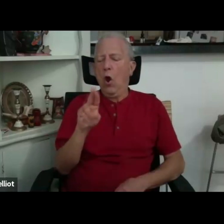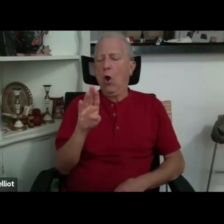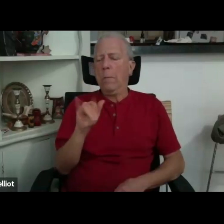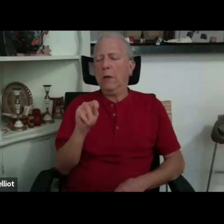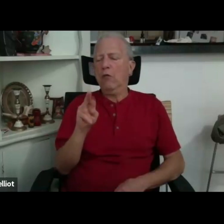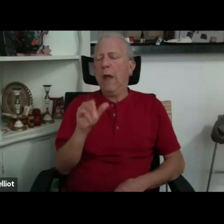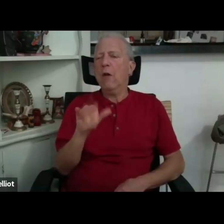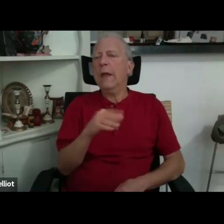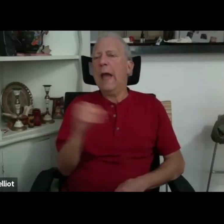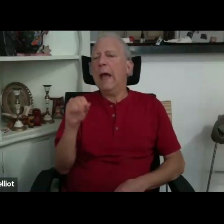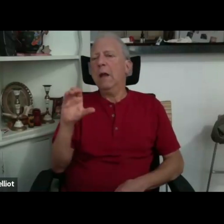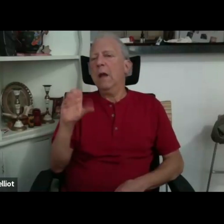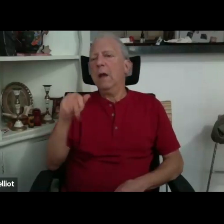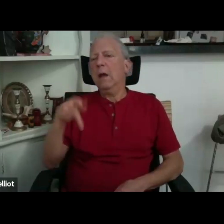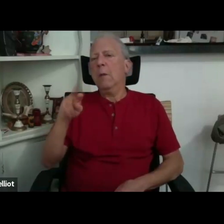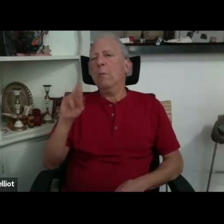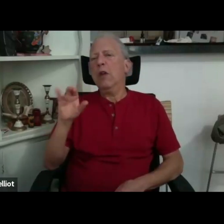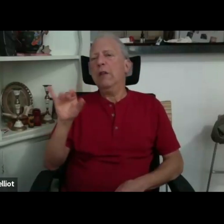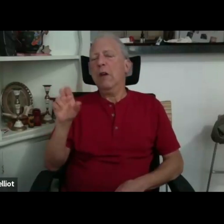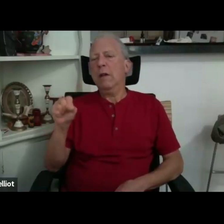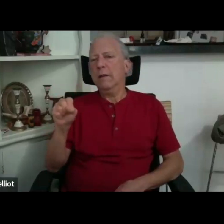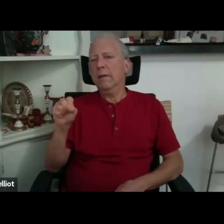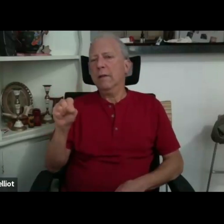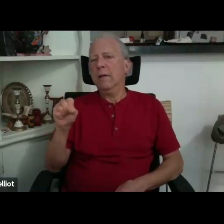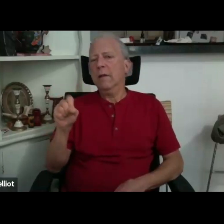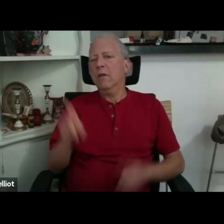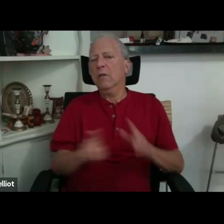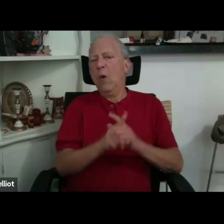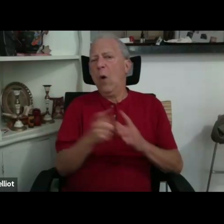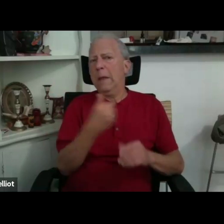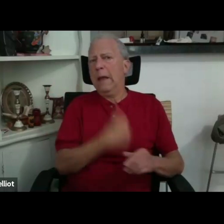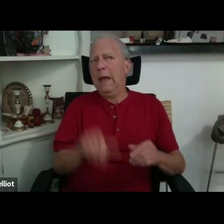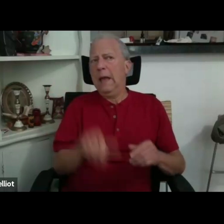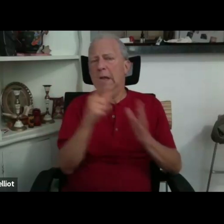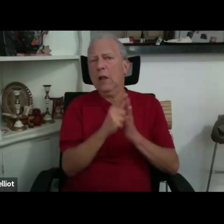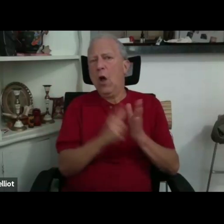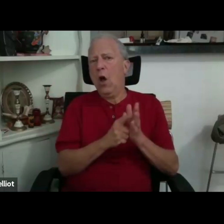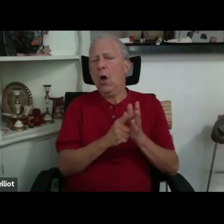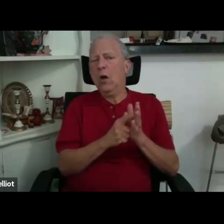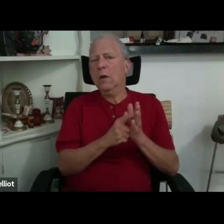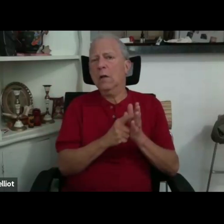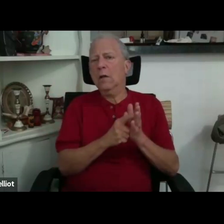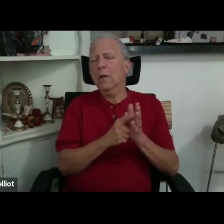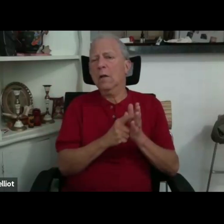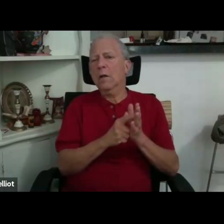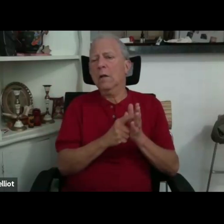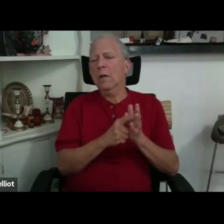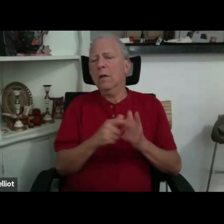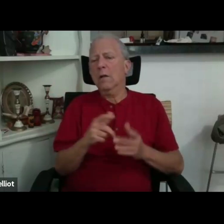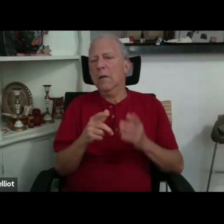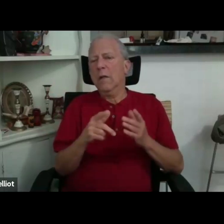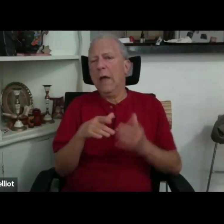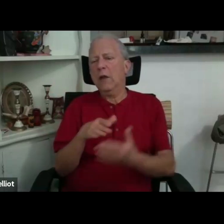entered into any cases on existing law and or cases litigation addressing the regime's current attempts at